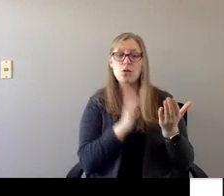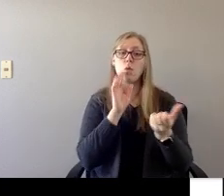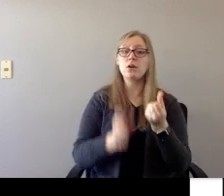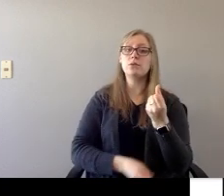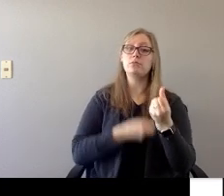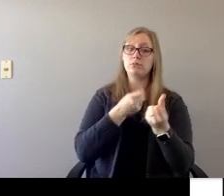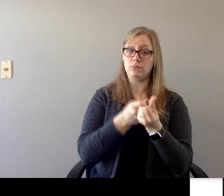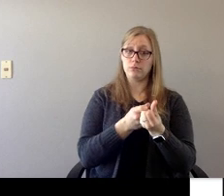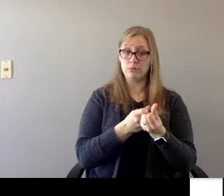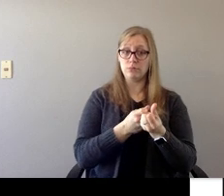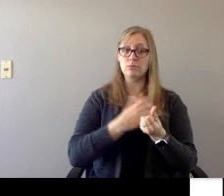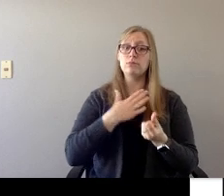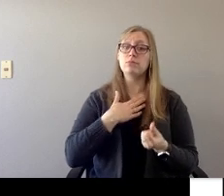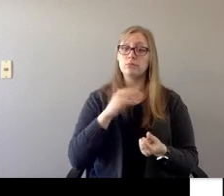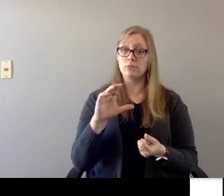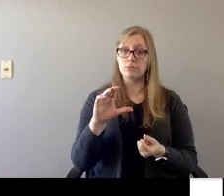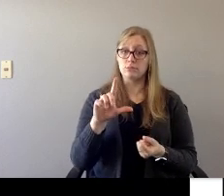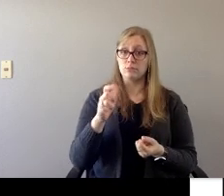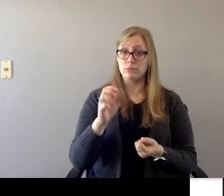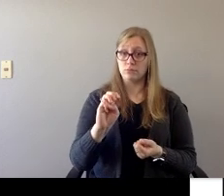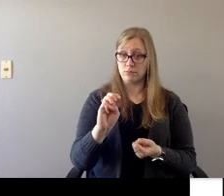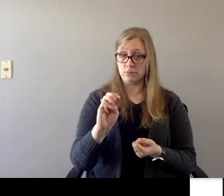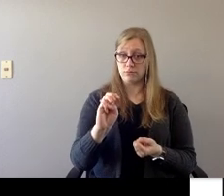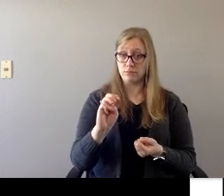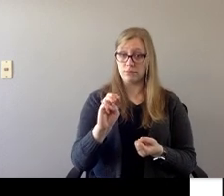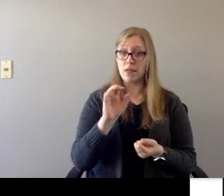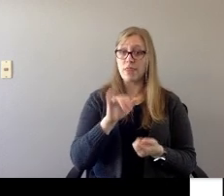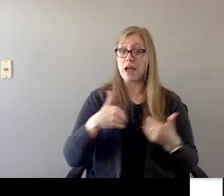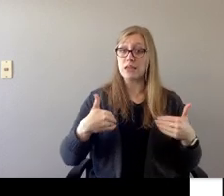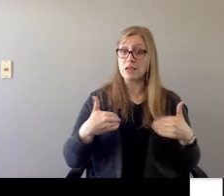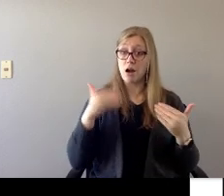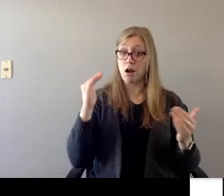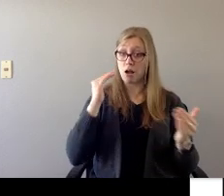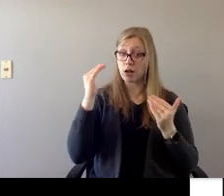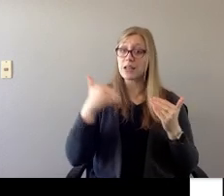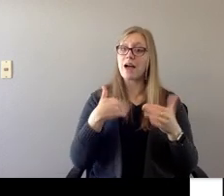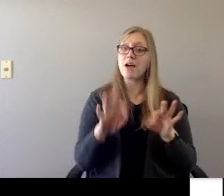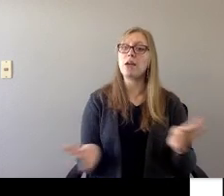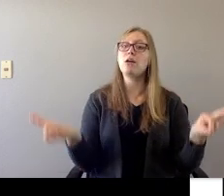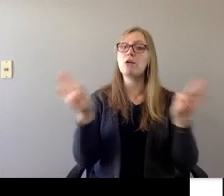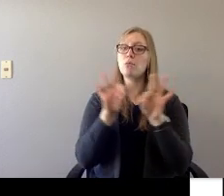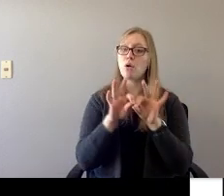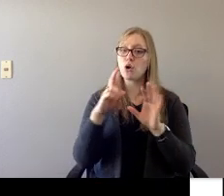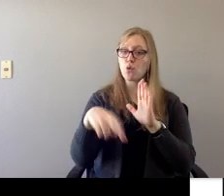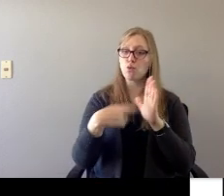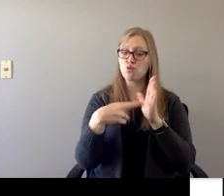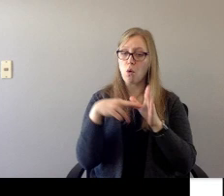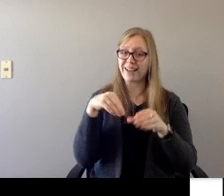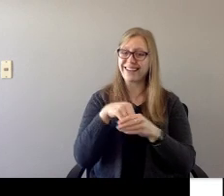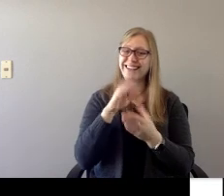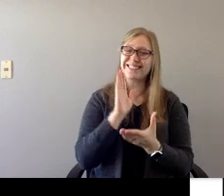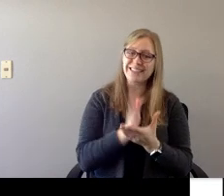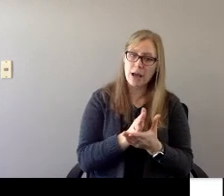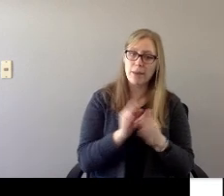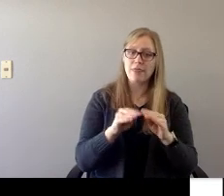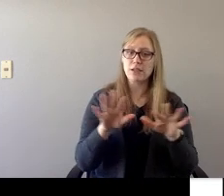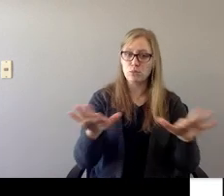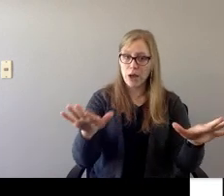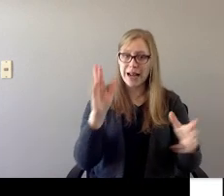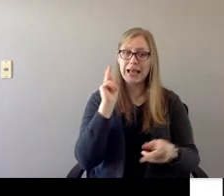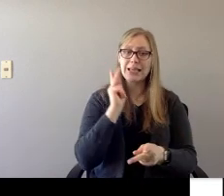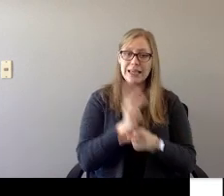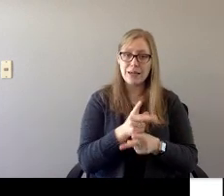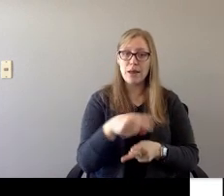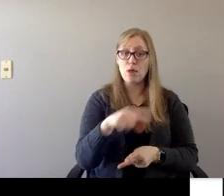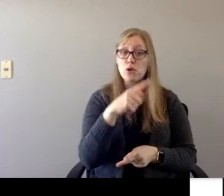more evidence that supports the claim that young adults have an important role in stopping its spread and keeping those who are most